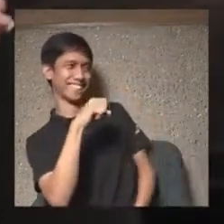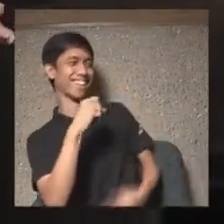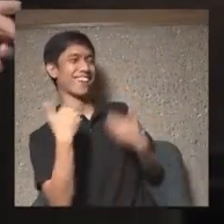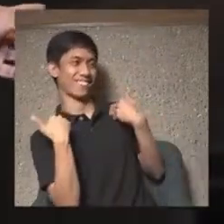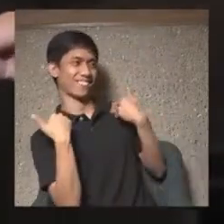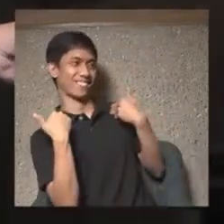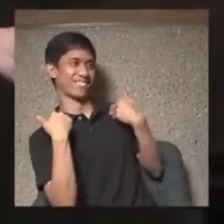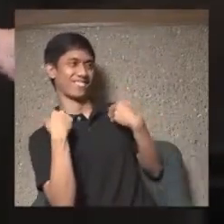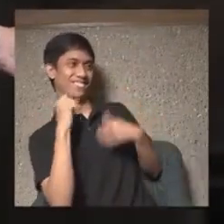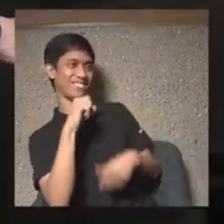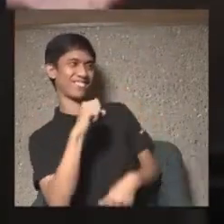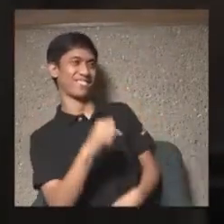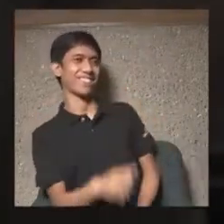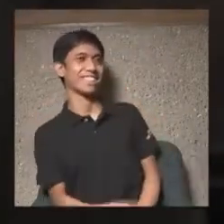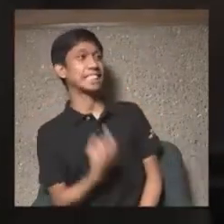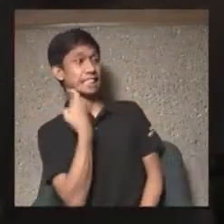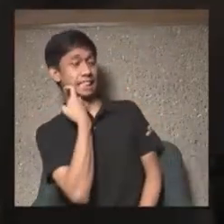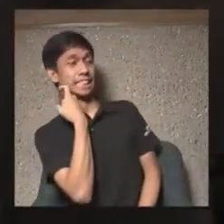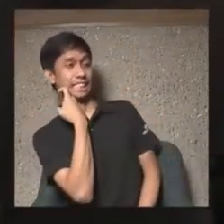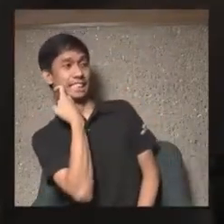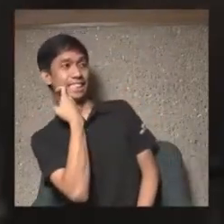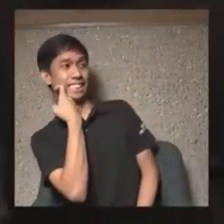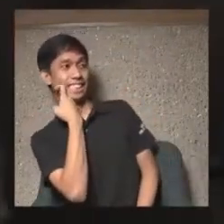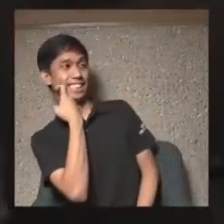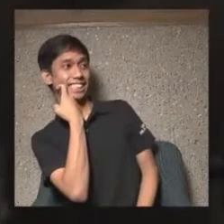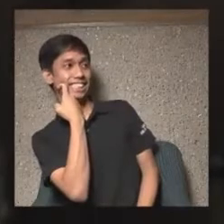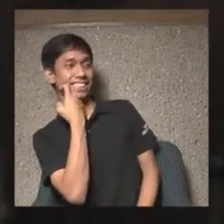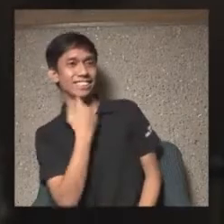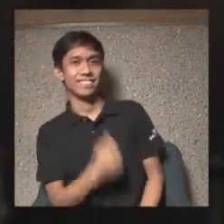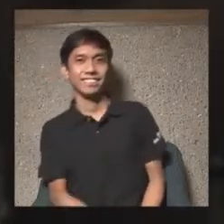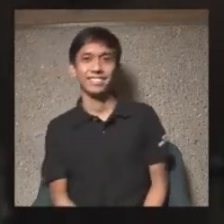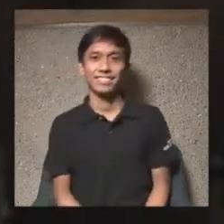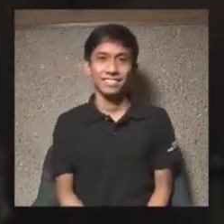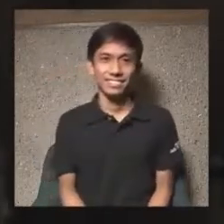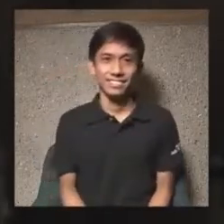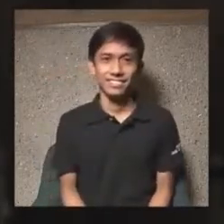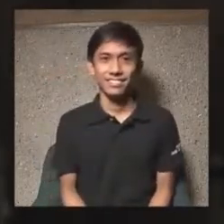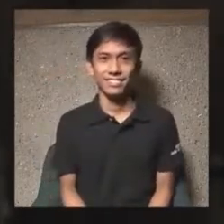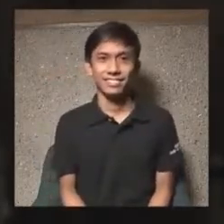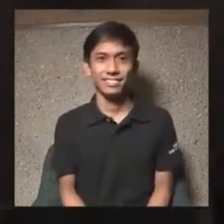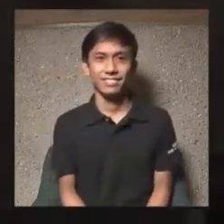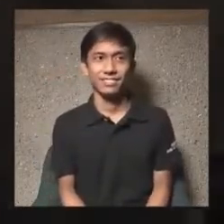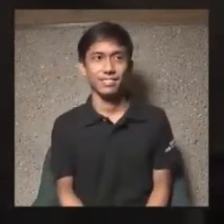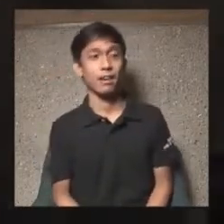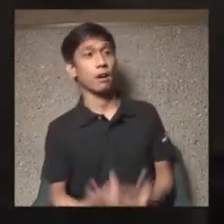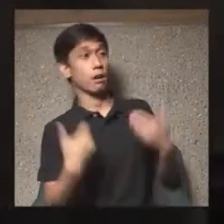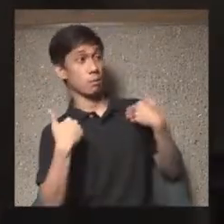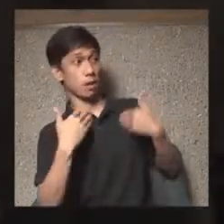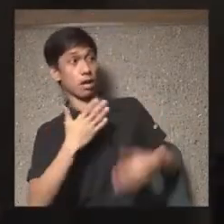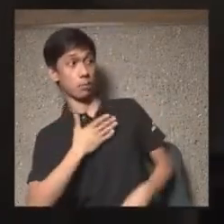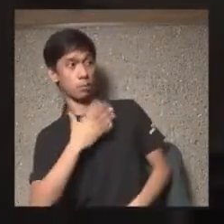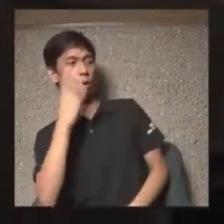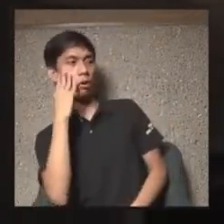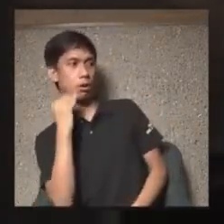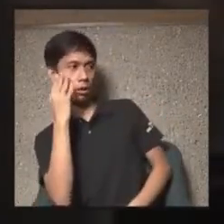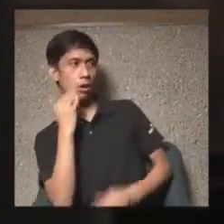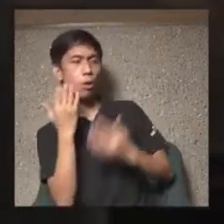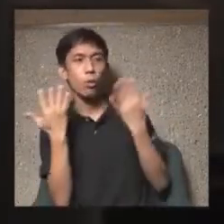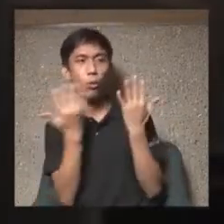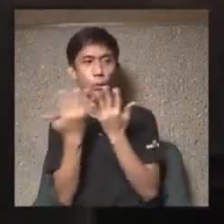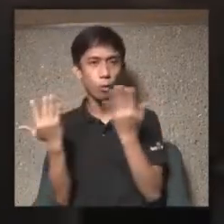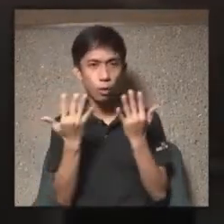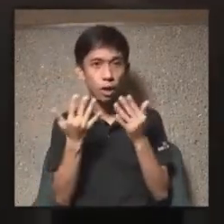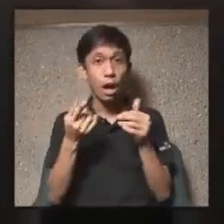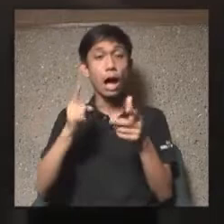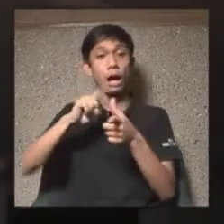few days ago. It was my birthday and she said yes. And I told him the cute